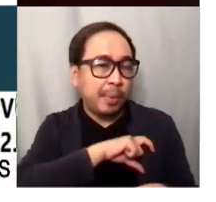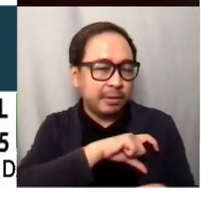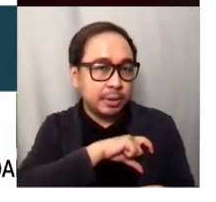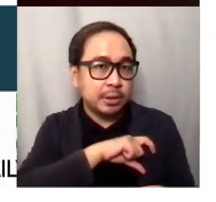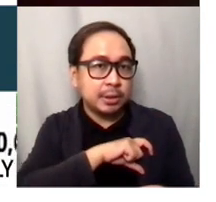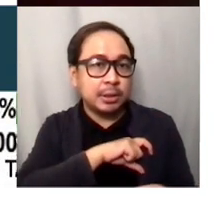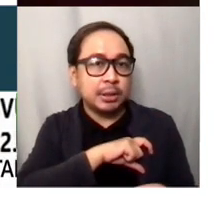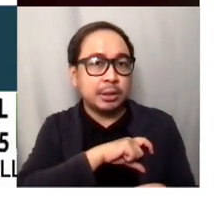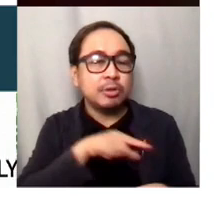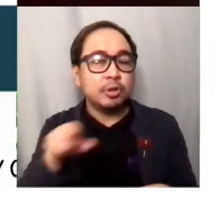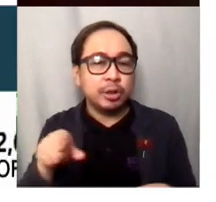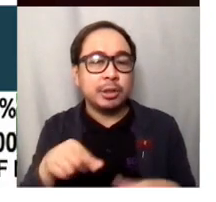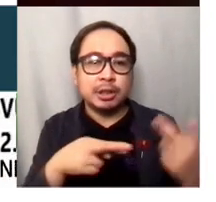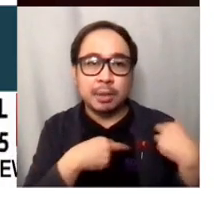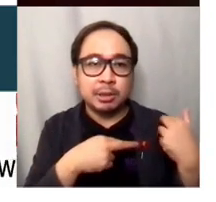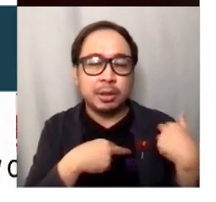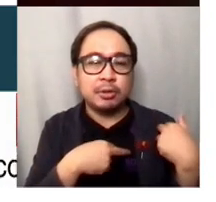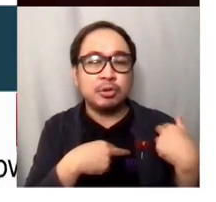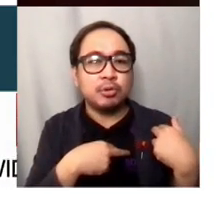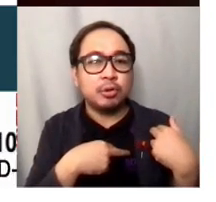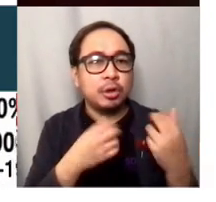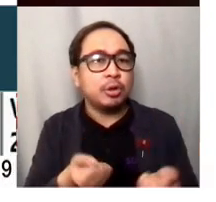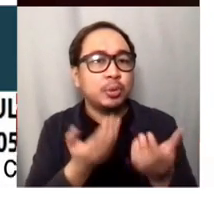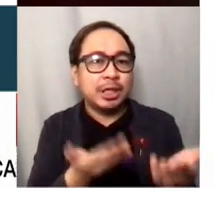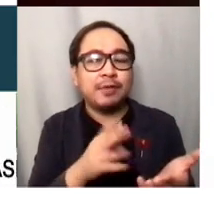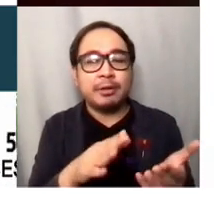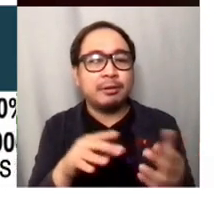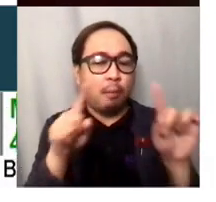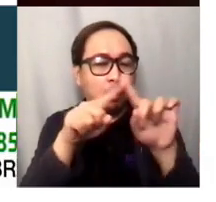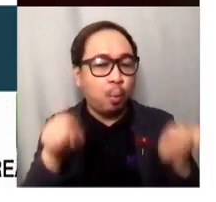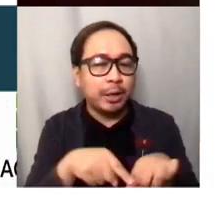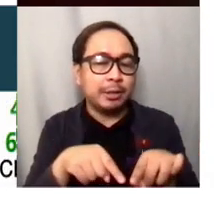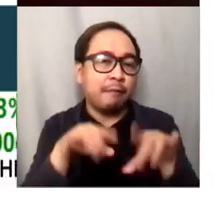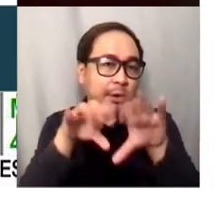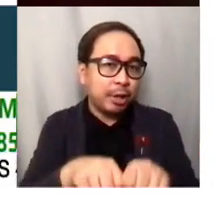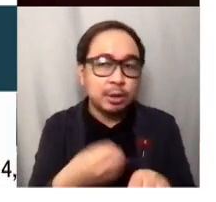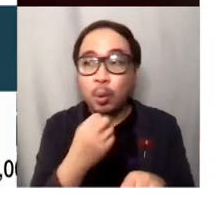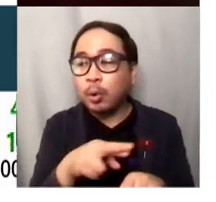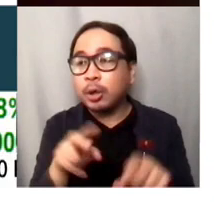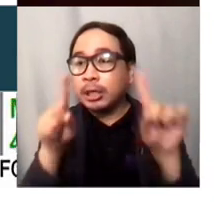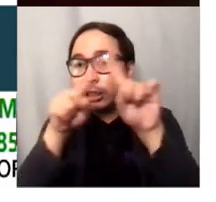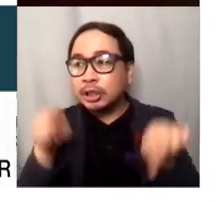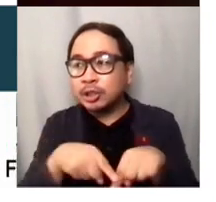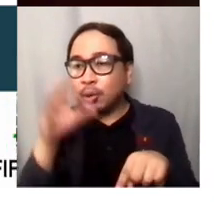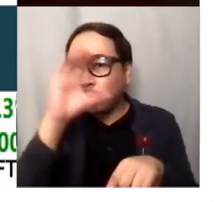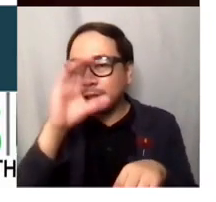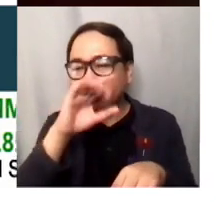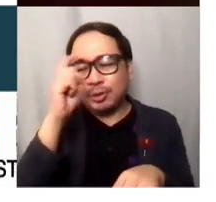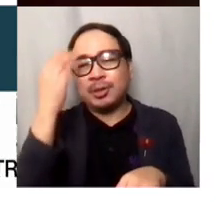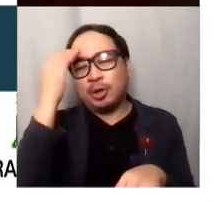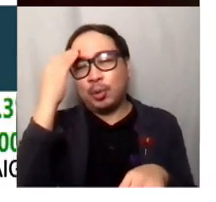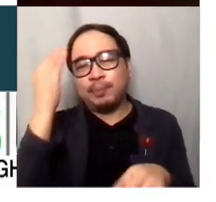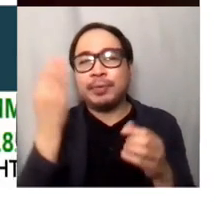they deputize to serve their writs, their warrants of arrest or search warrants. Because we know that a few years ago,